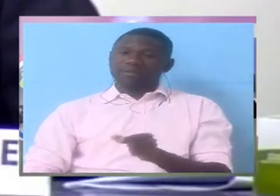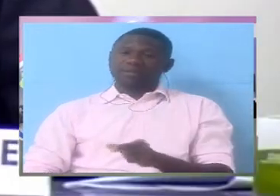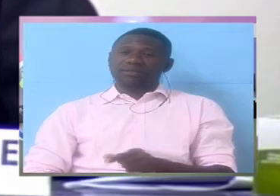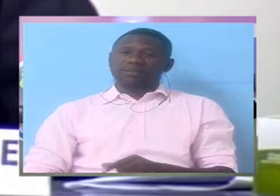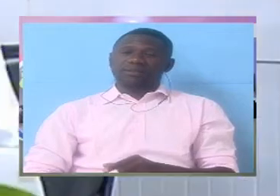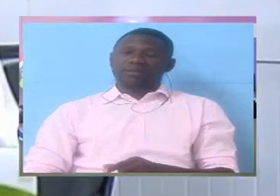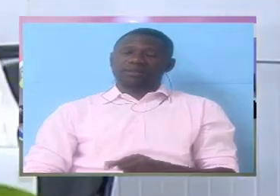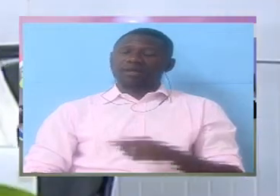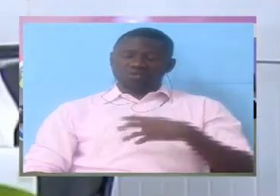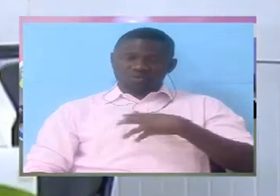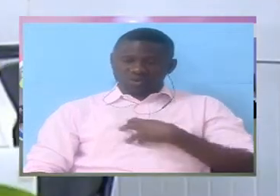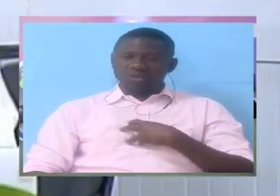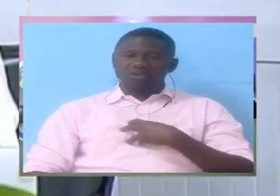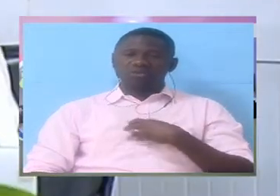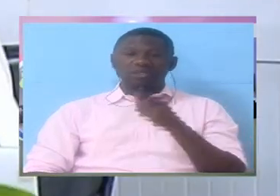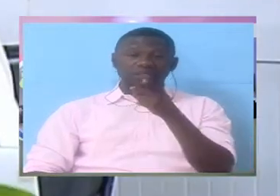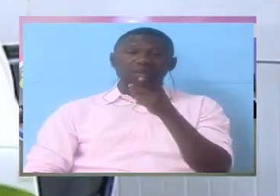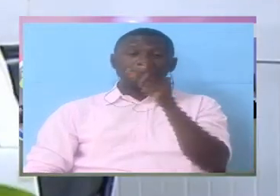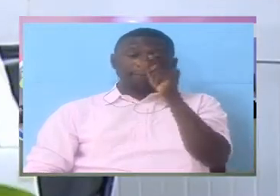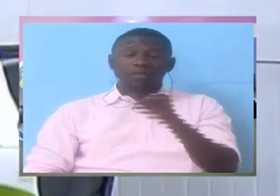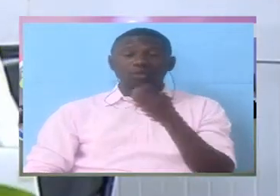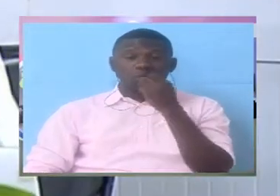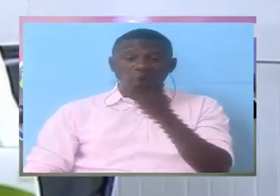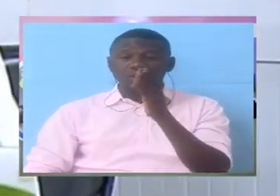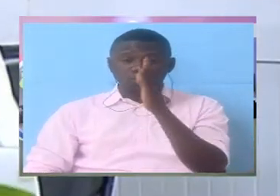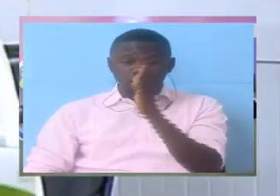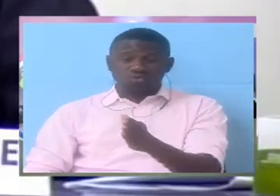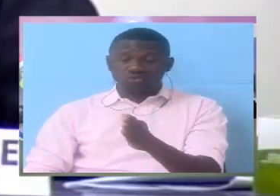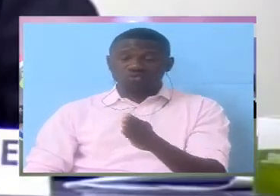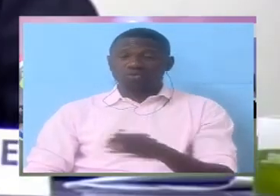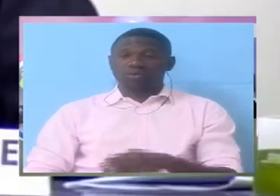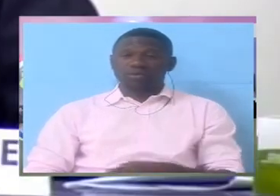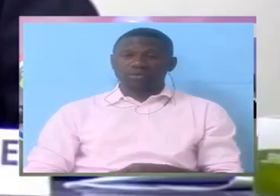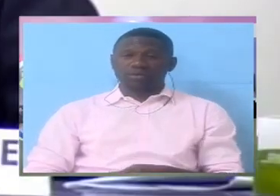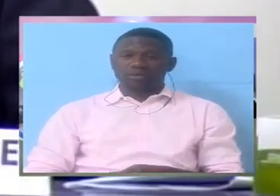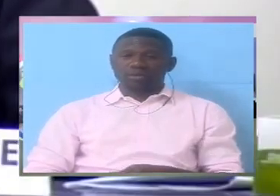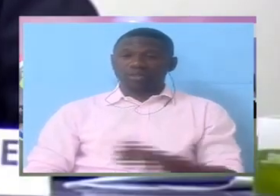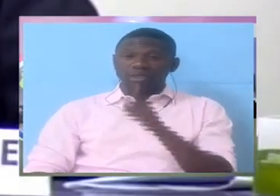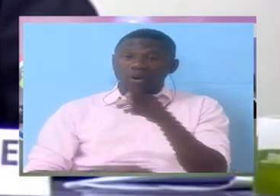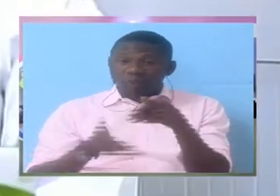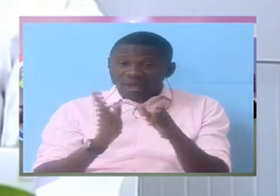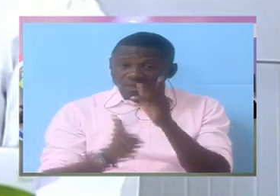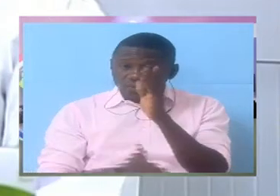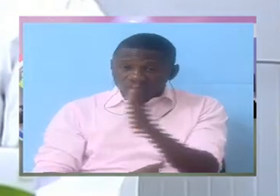just to get the truth out of him. Was that normal?